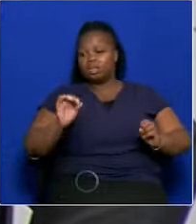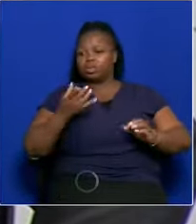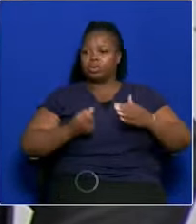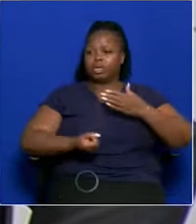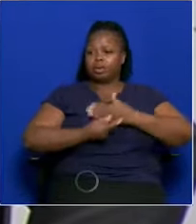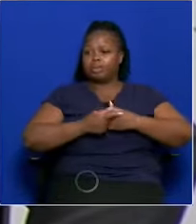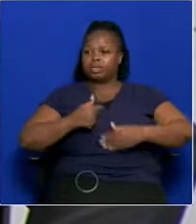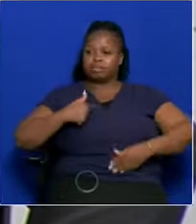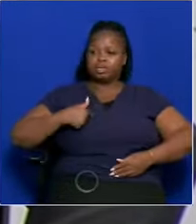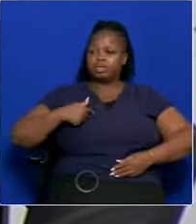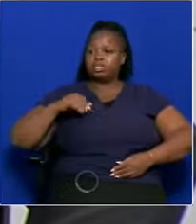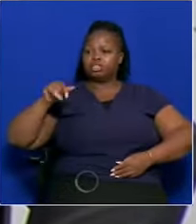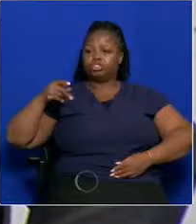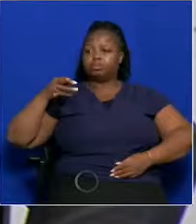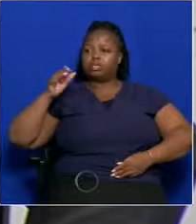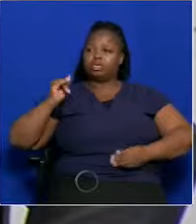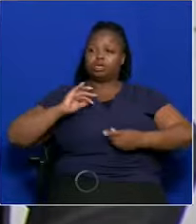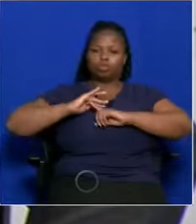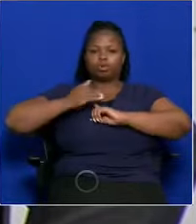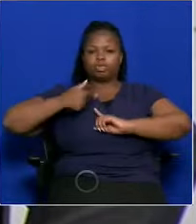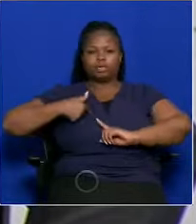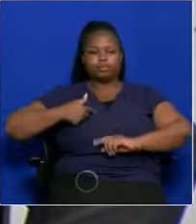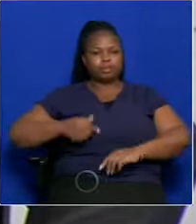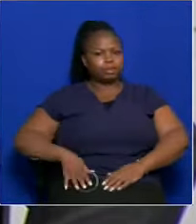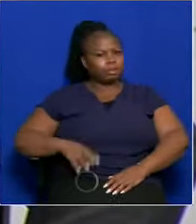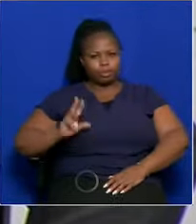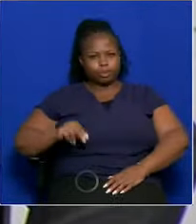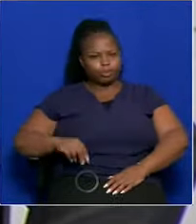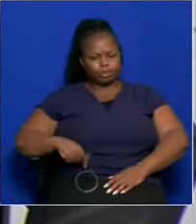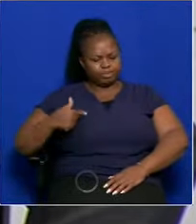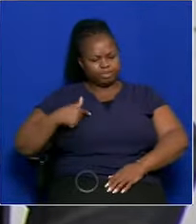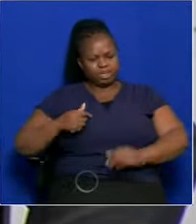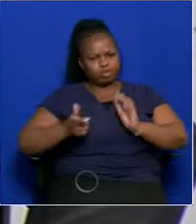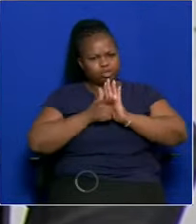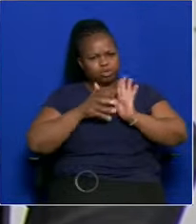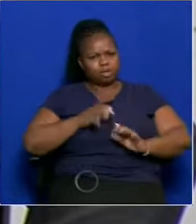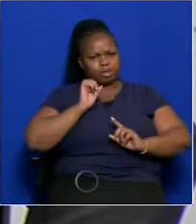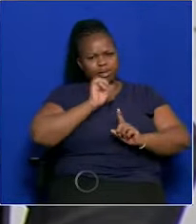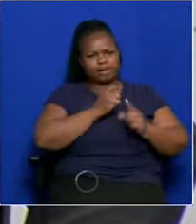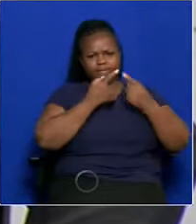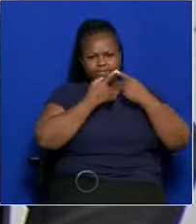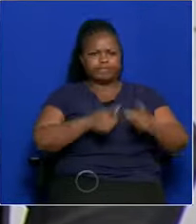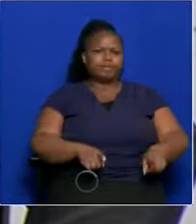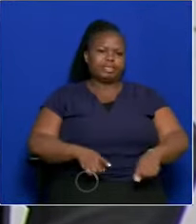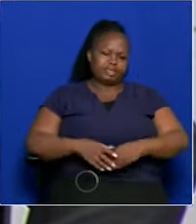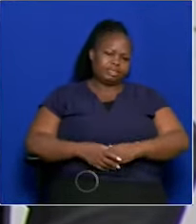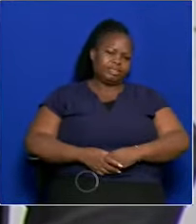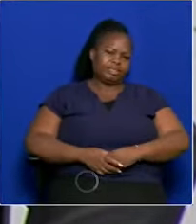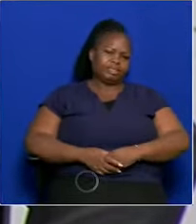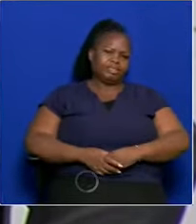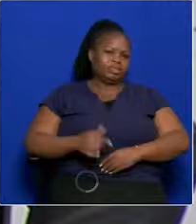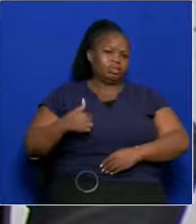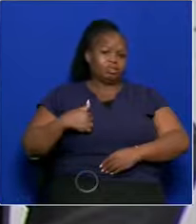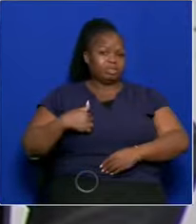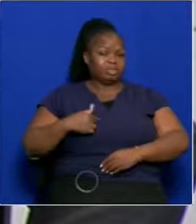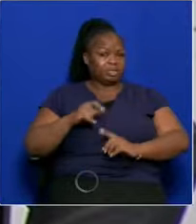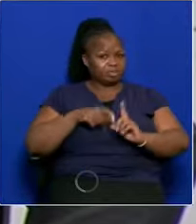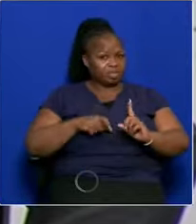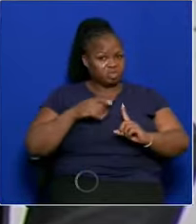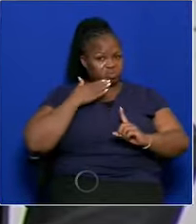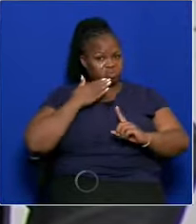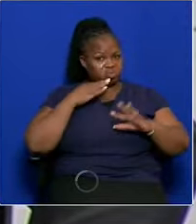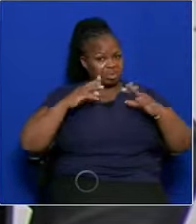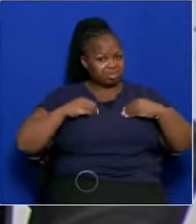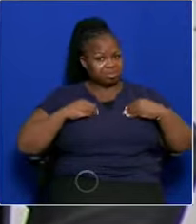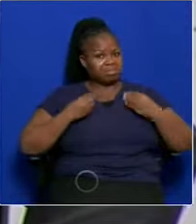No, it can't be. I'm not his attorney, or I'm not somebody who can condone something illegally to